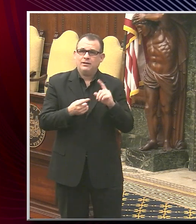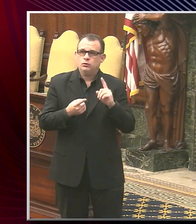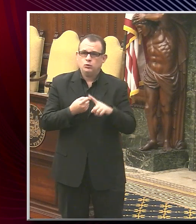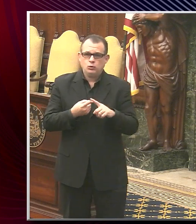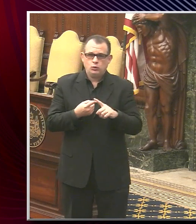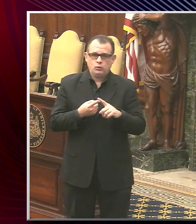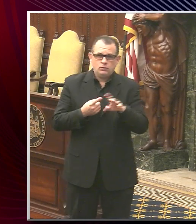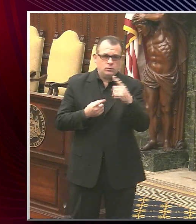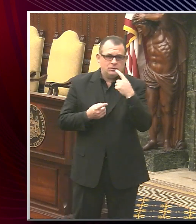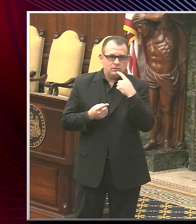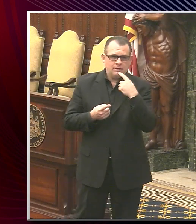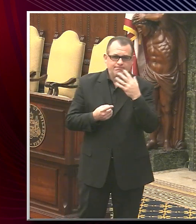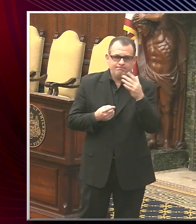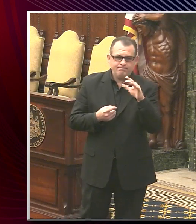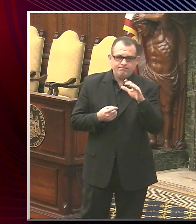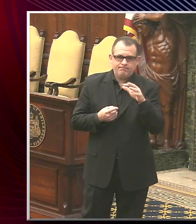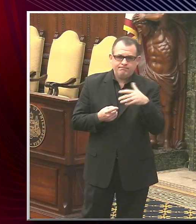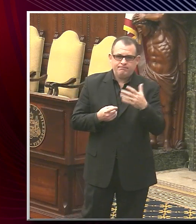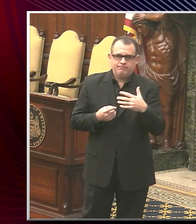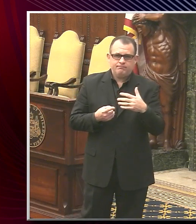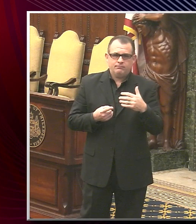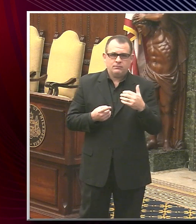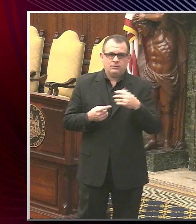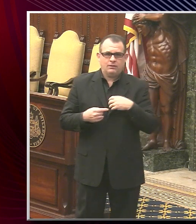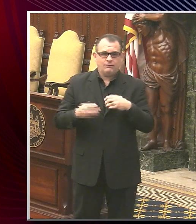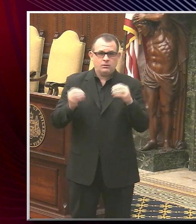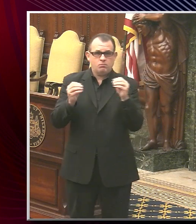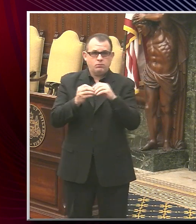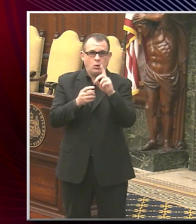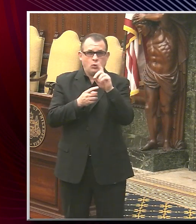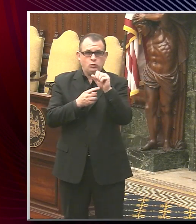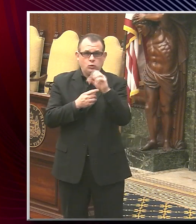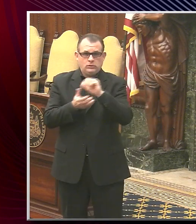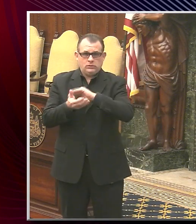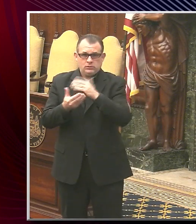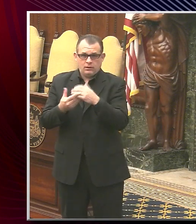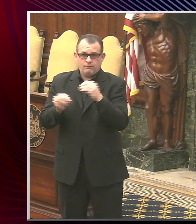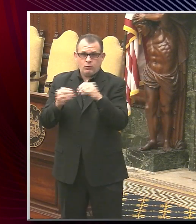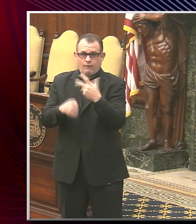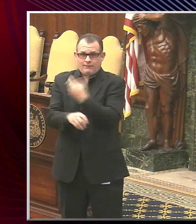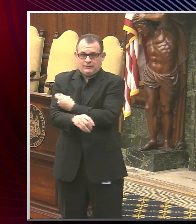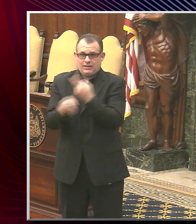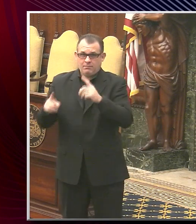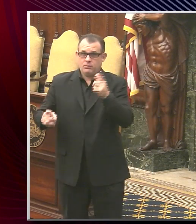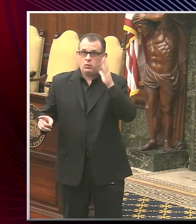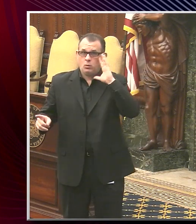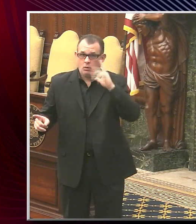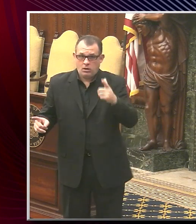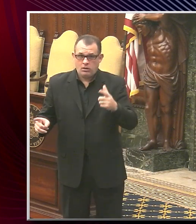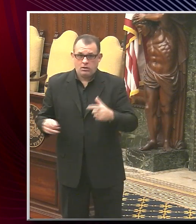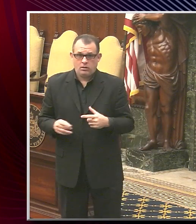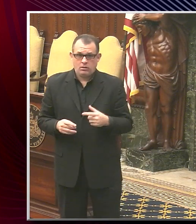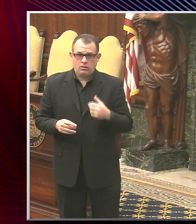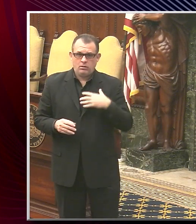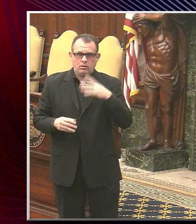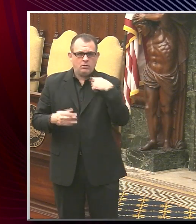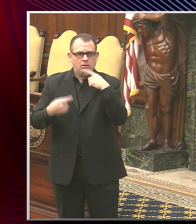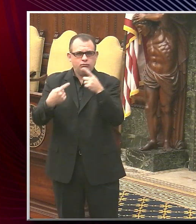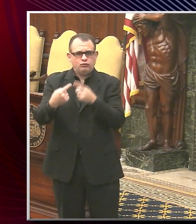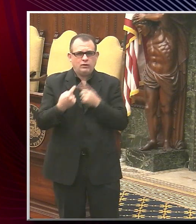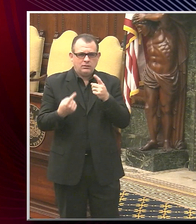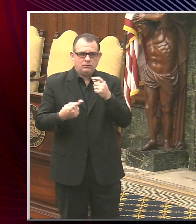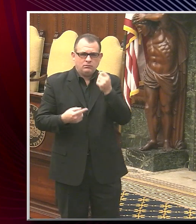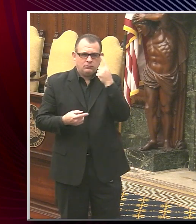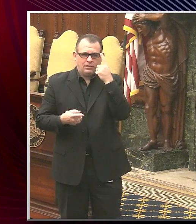that if you had more doses, more people would be getting vaccinated at present. I guess I'm sort of struggling to understand how